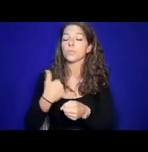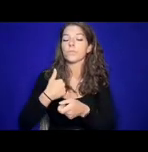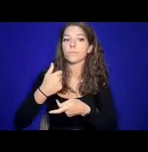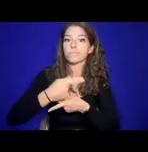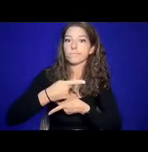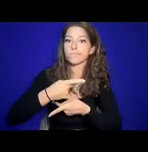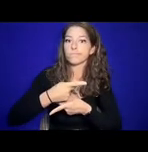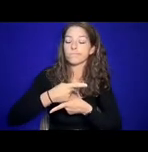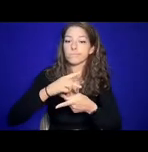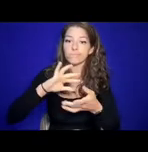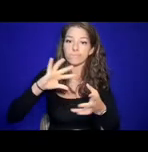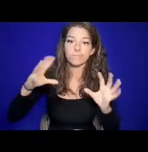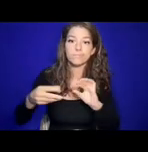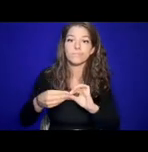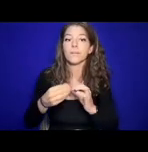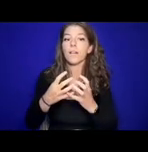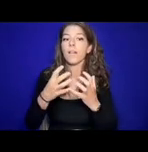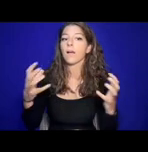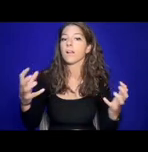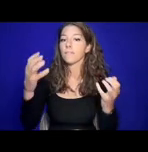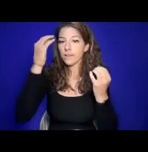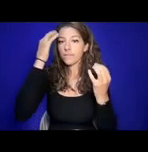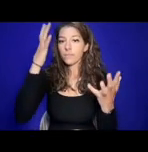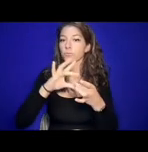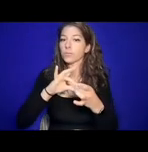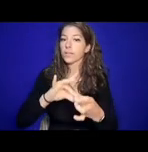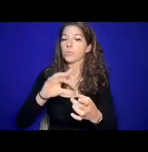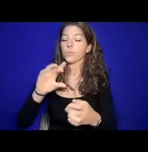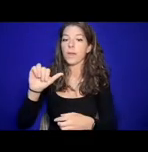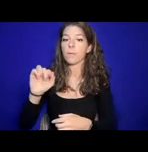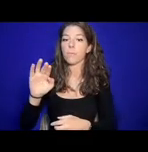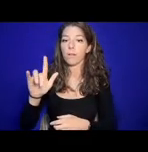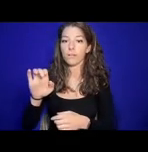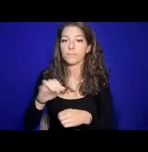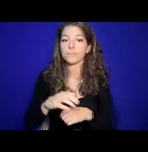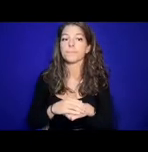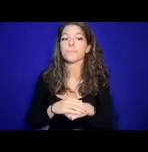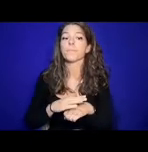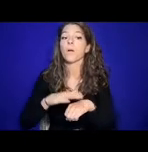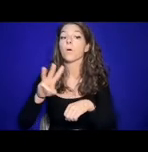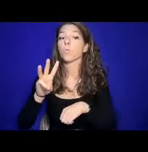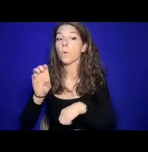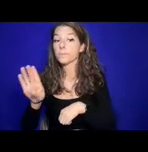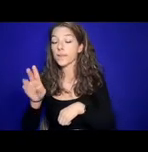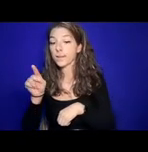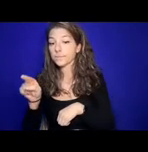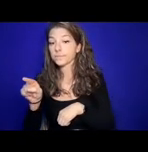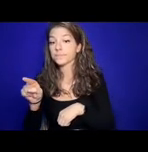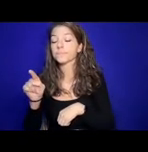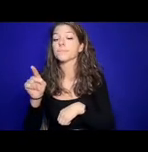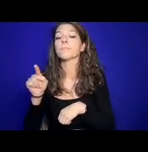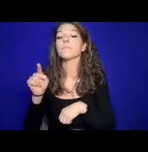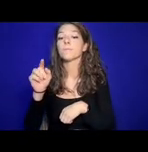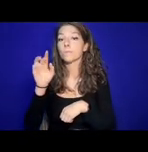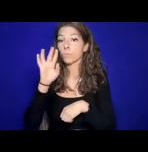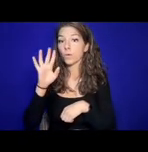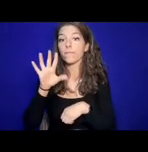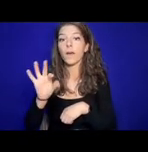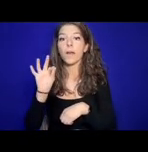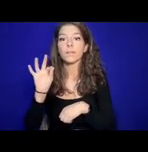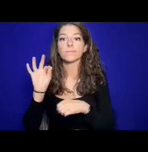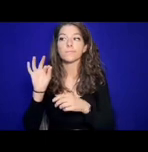curated a large collection of ABLE information. On our website, ablenrc.org, you will